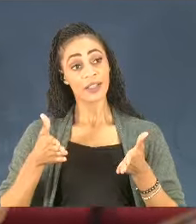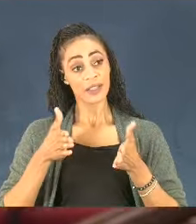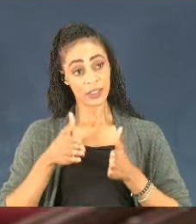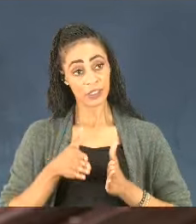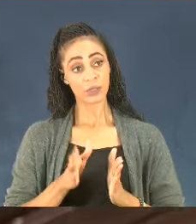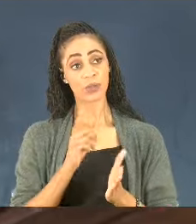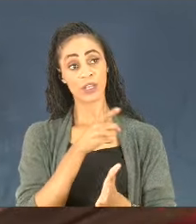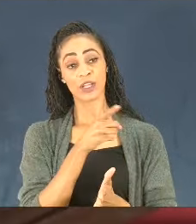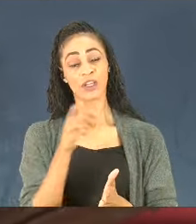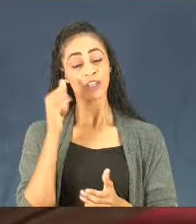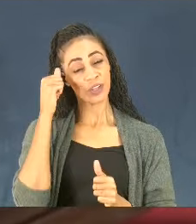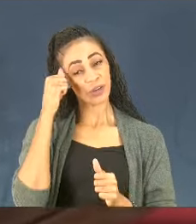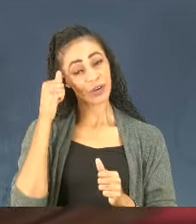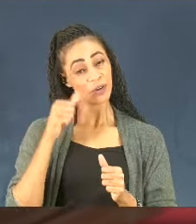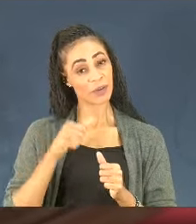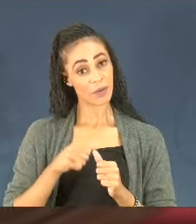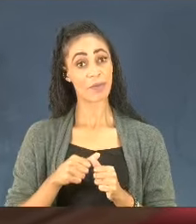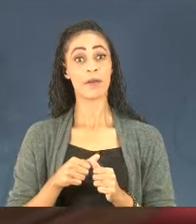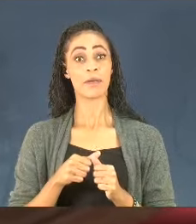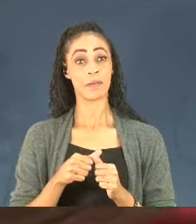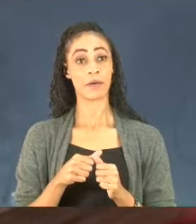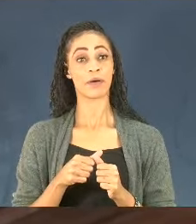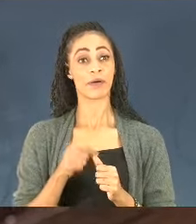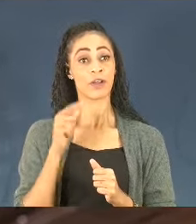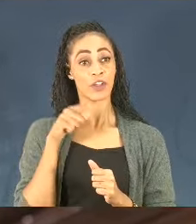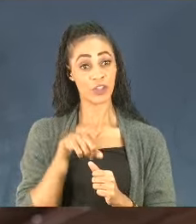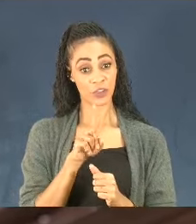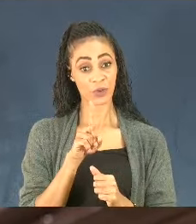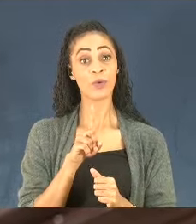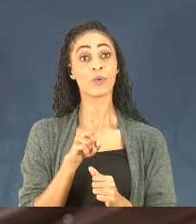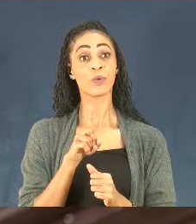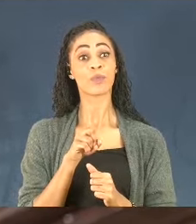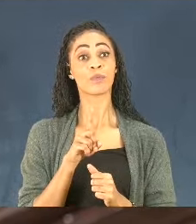one point you were Genesis chapter 3.